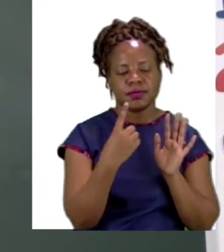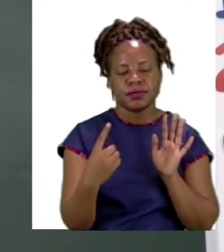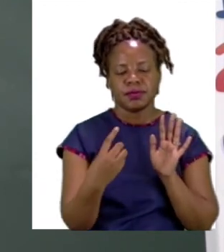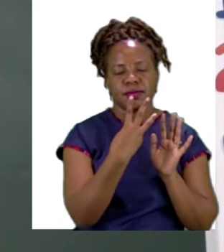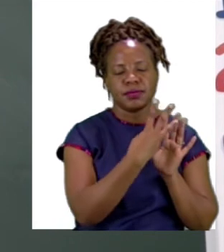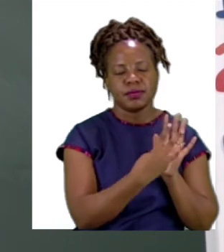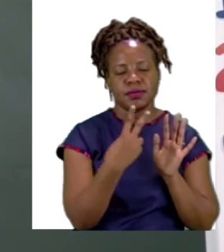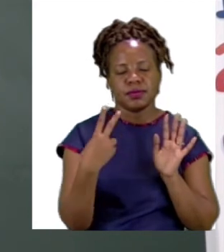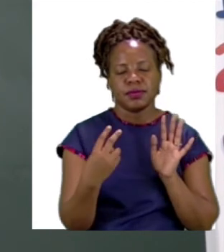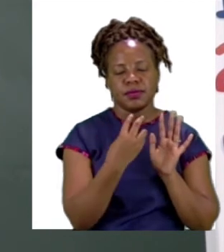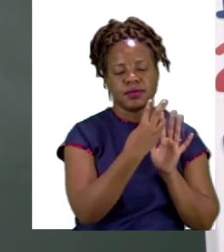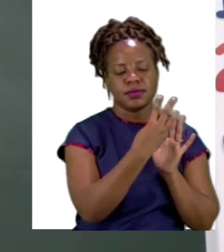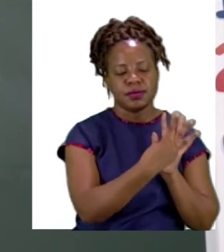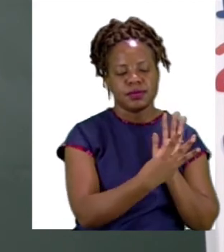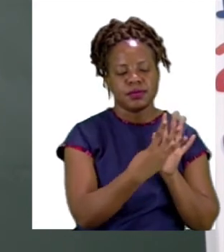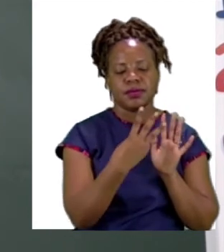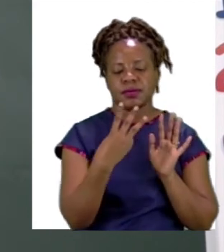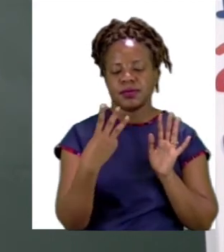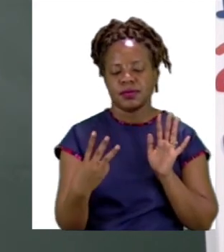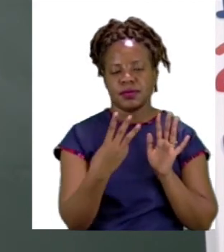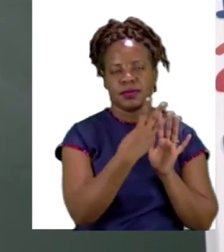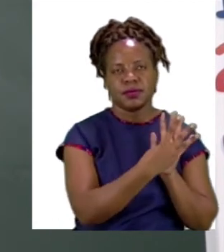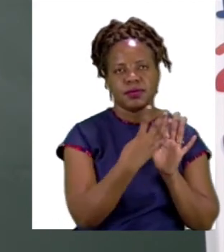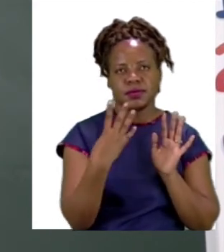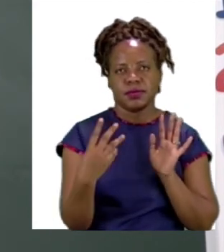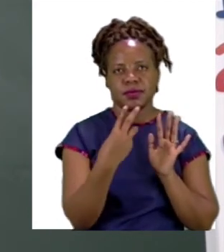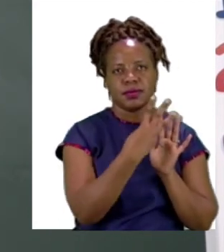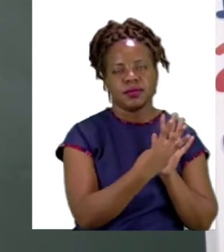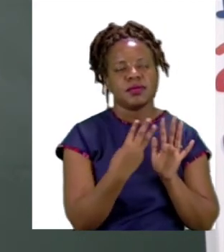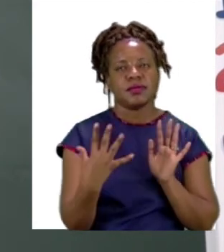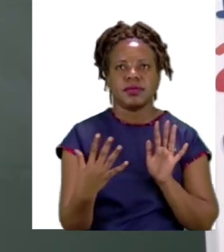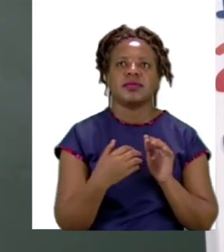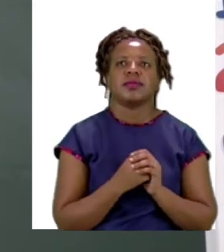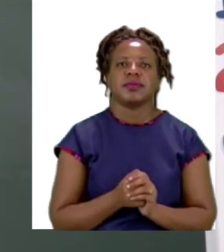33, 34, 35. So we count on